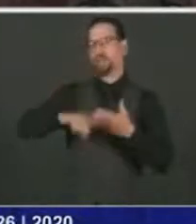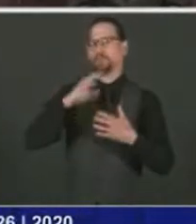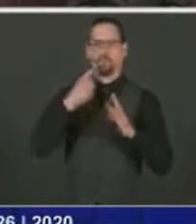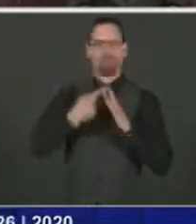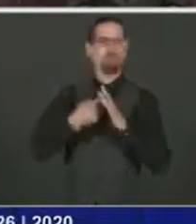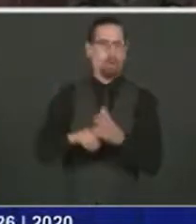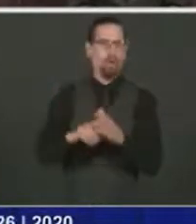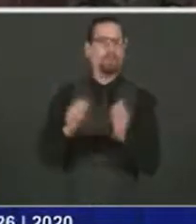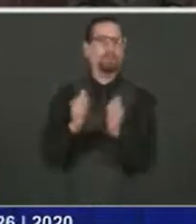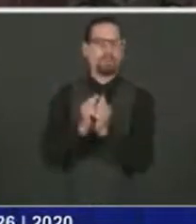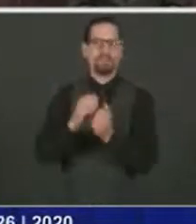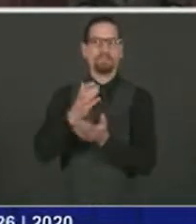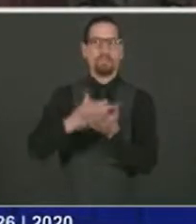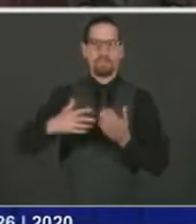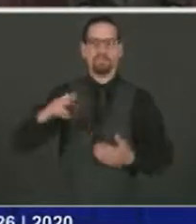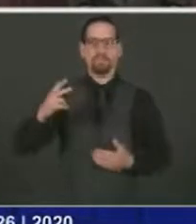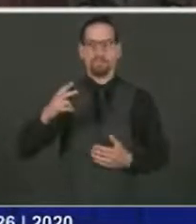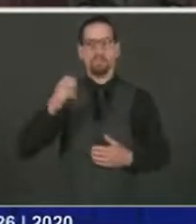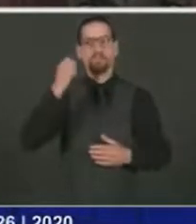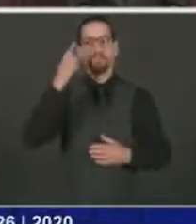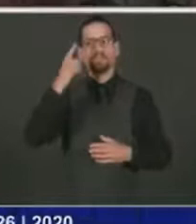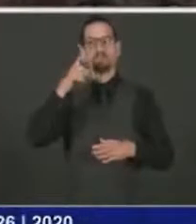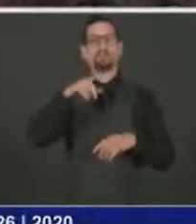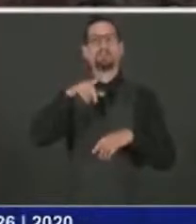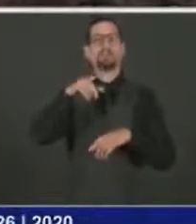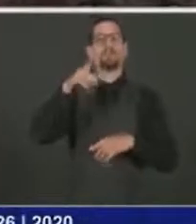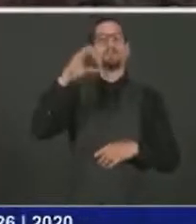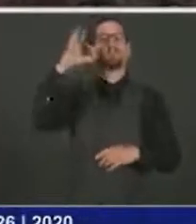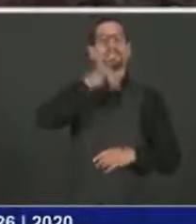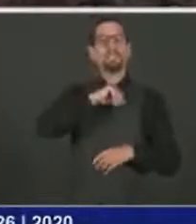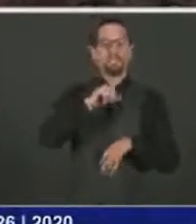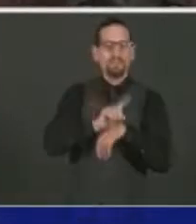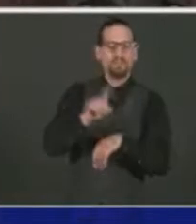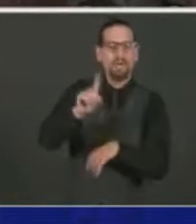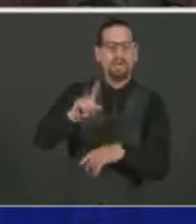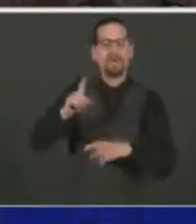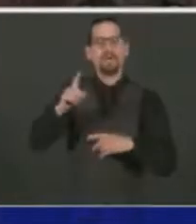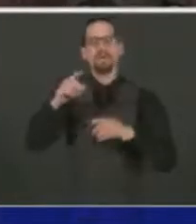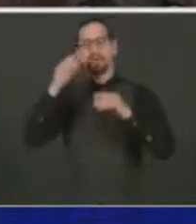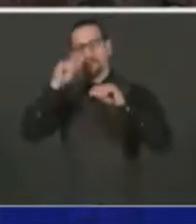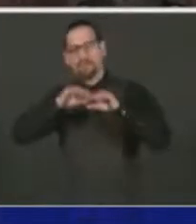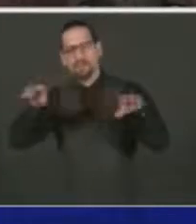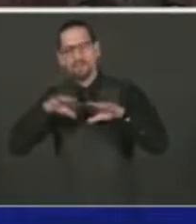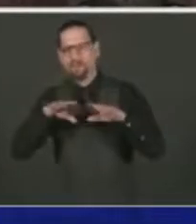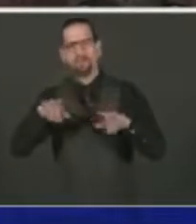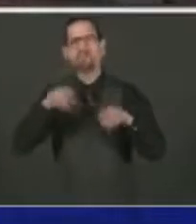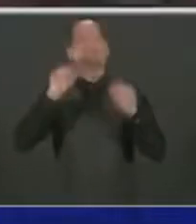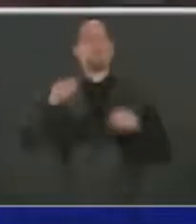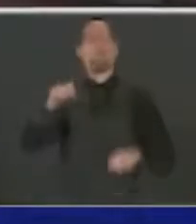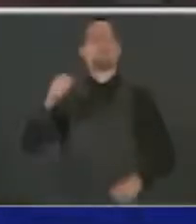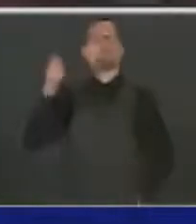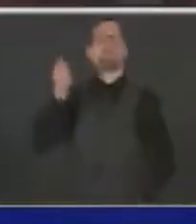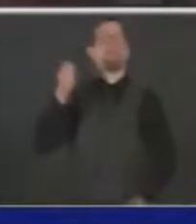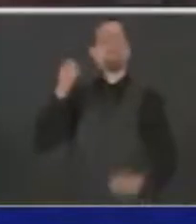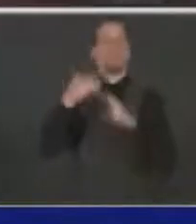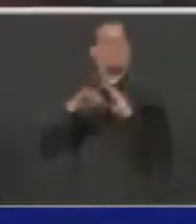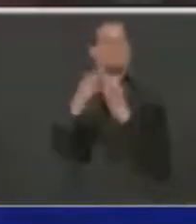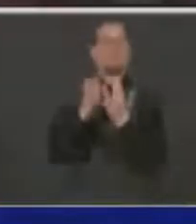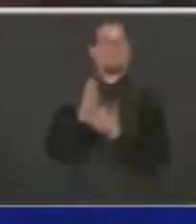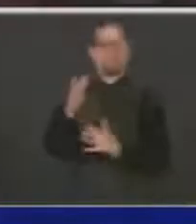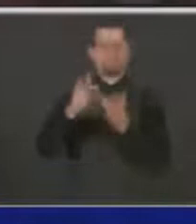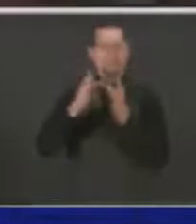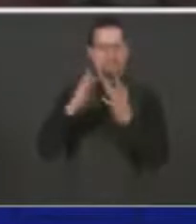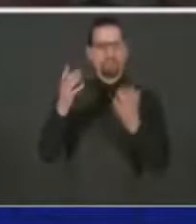governor.ri.gov, governor.ri.gov. We'll send you an email every day, which is a summary of this press conference, and on Saturdays, you'll get